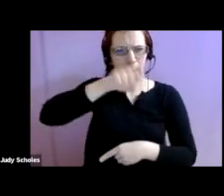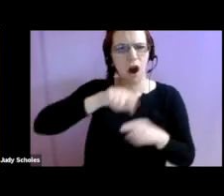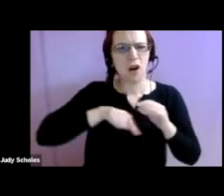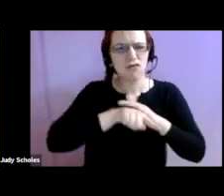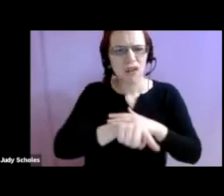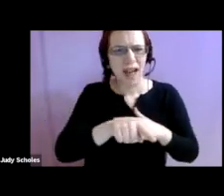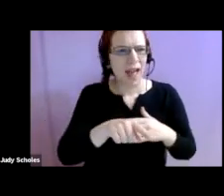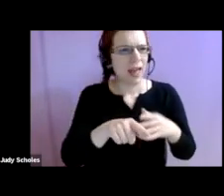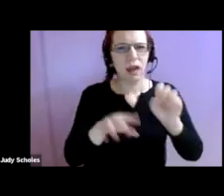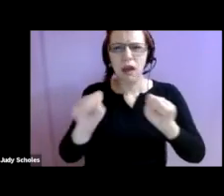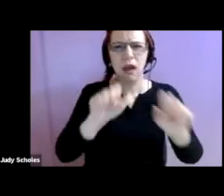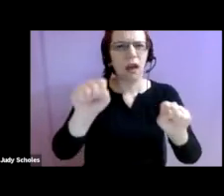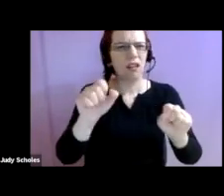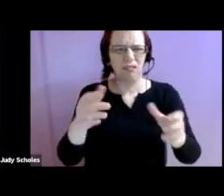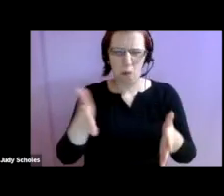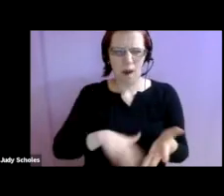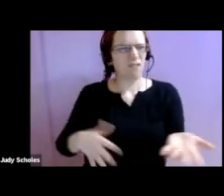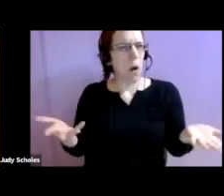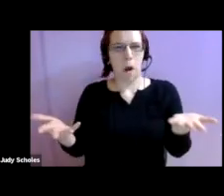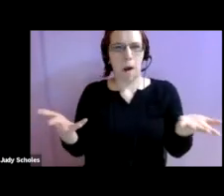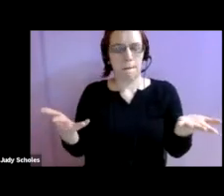had evidence it's colliding neutron stars.